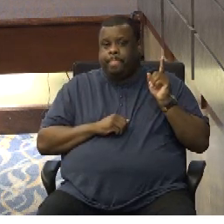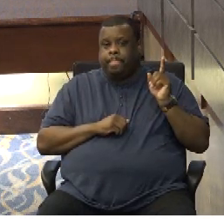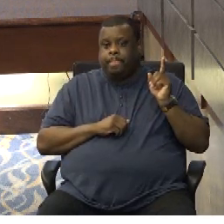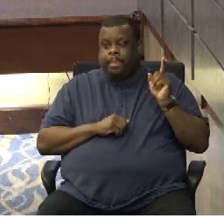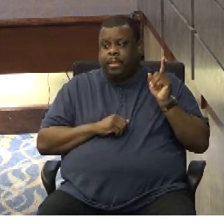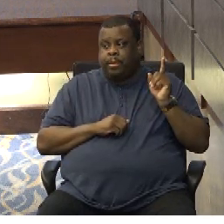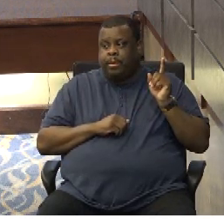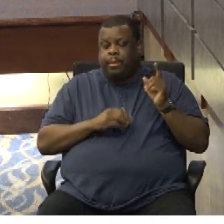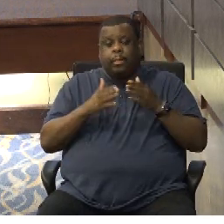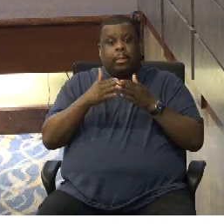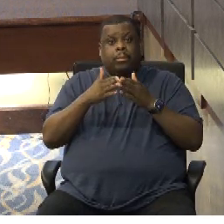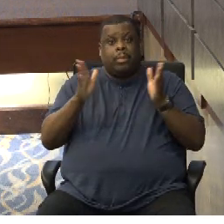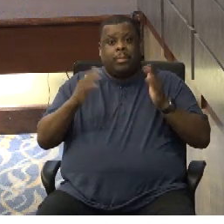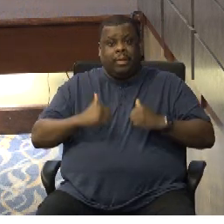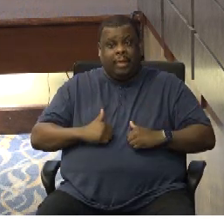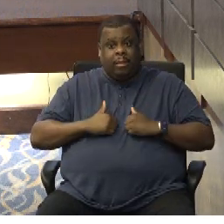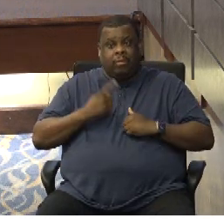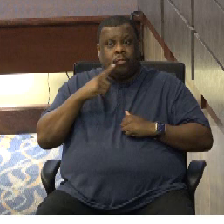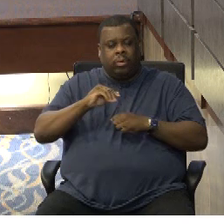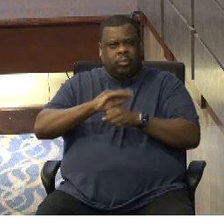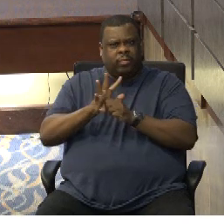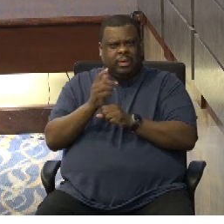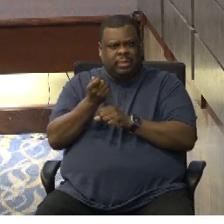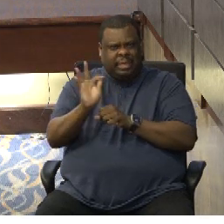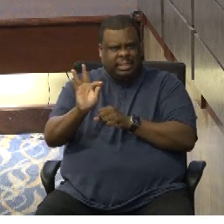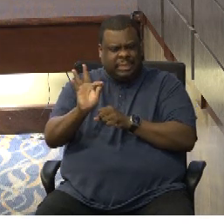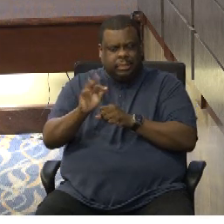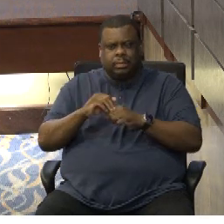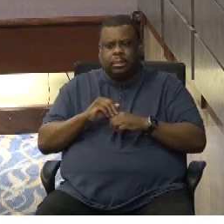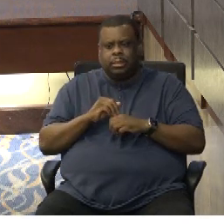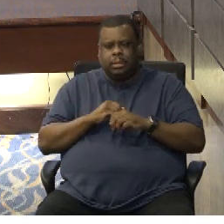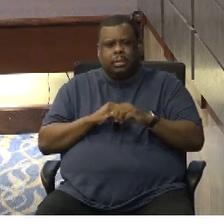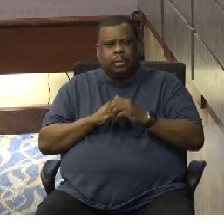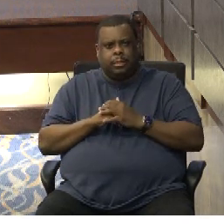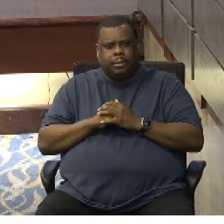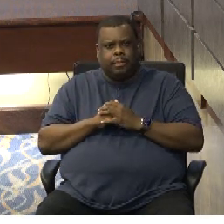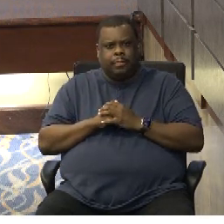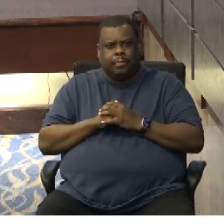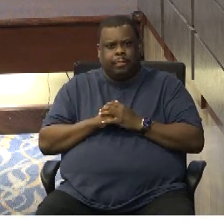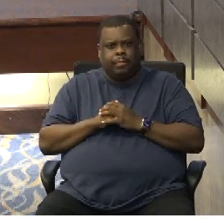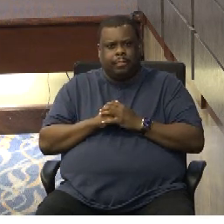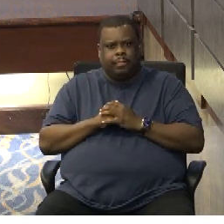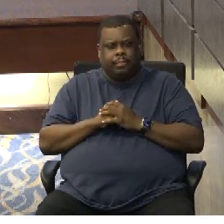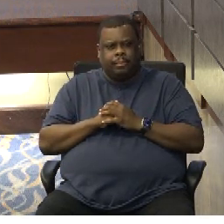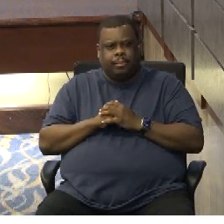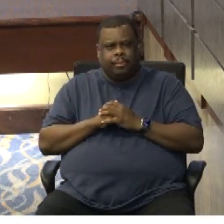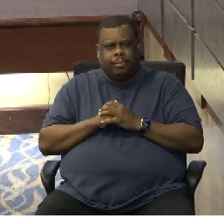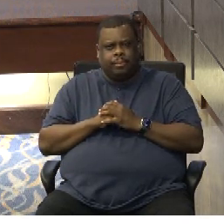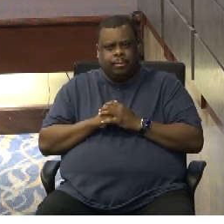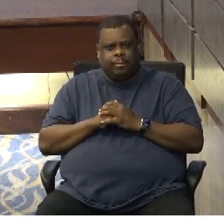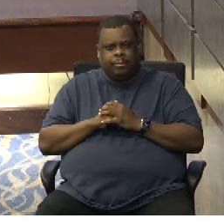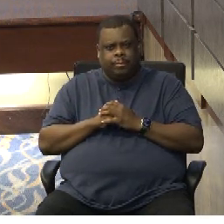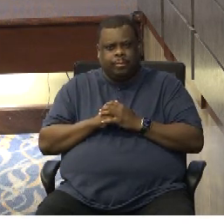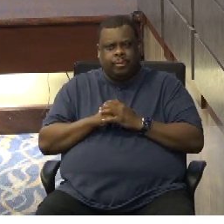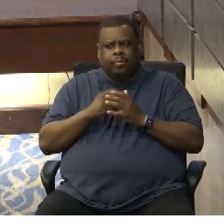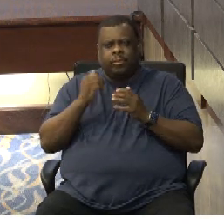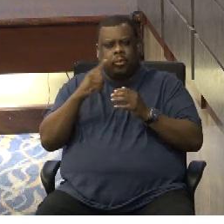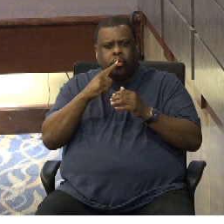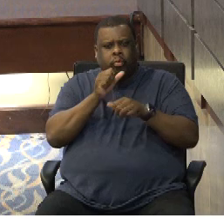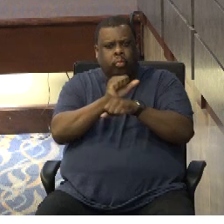health emergency related to COVID-19, as well as its negative economic impacts, providing premium pay for eligible